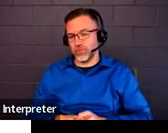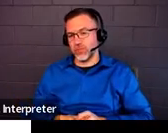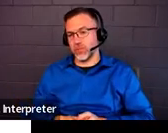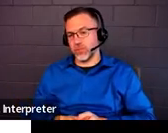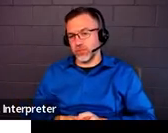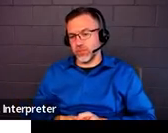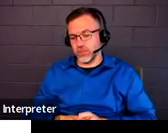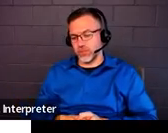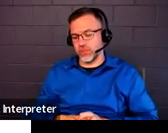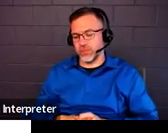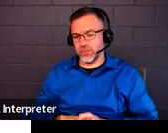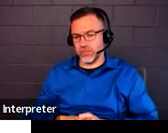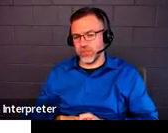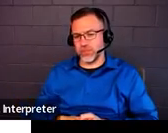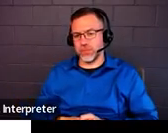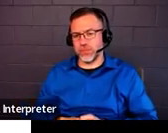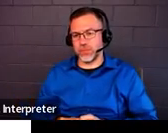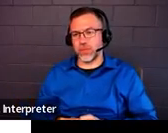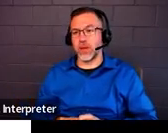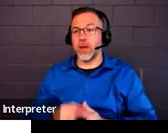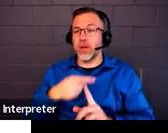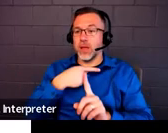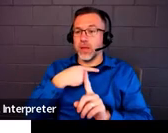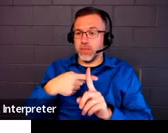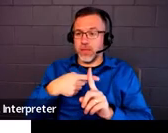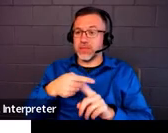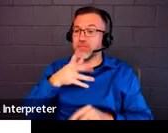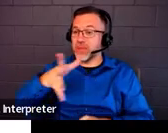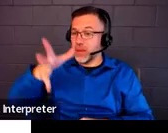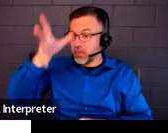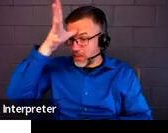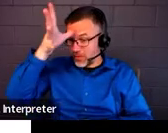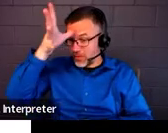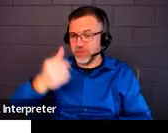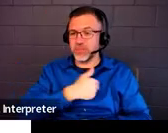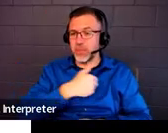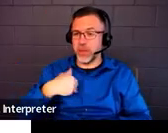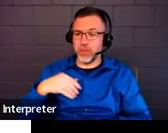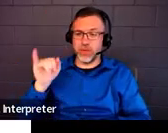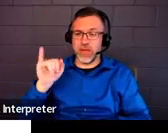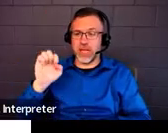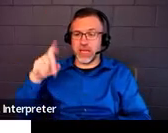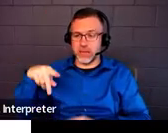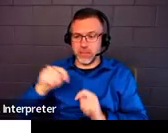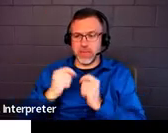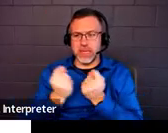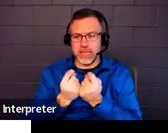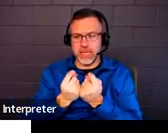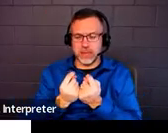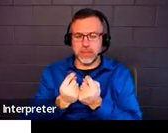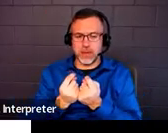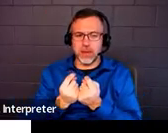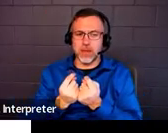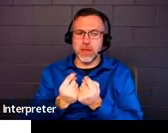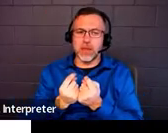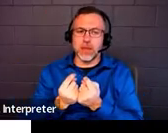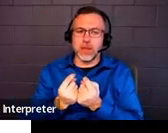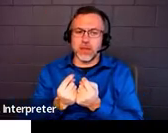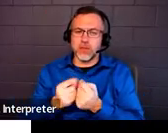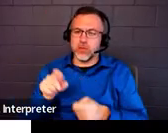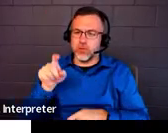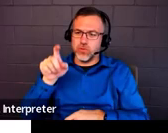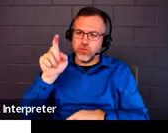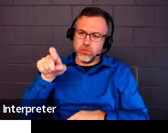another requirement is that the parents, as members of the IEP team, are informed as part of that